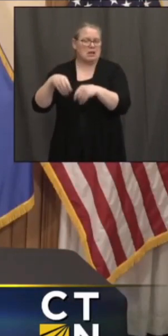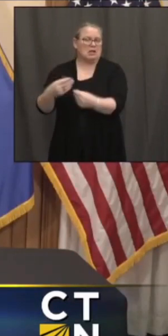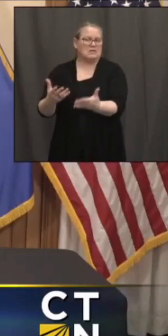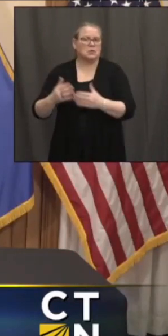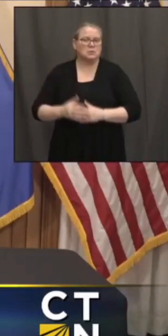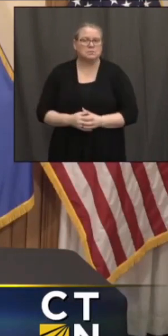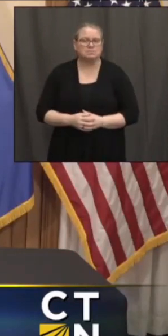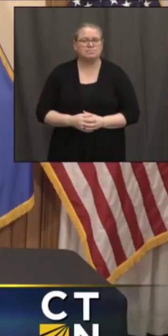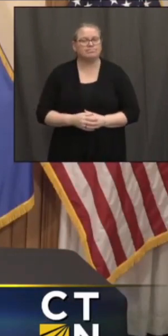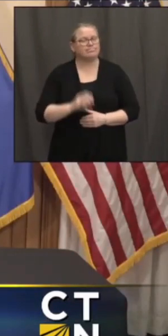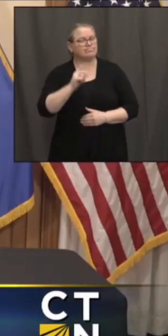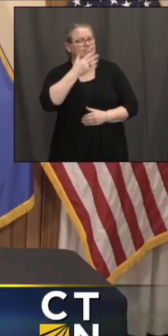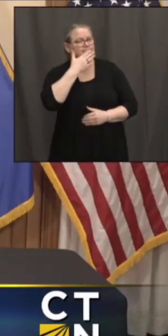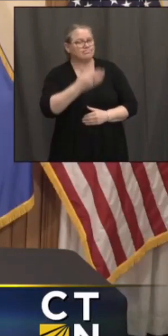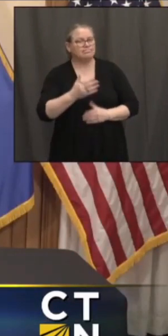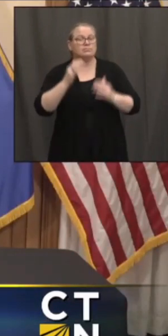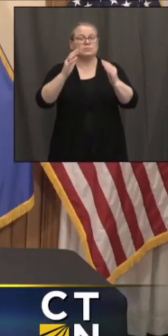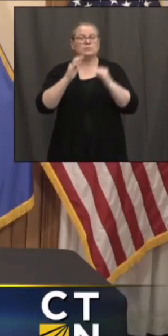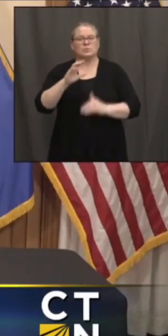CT News Junkie.